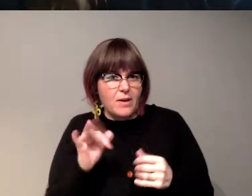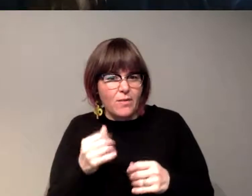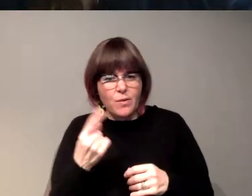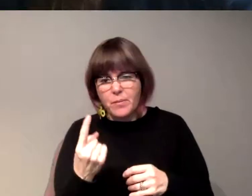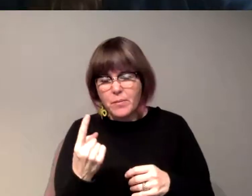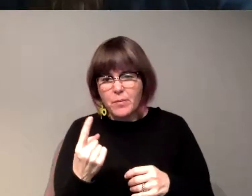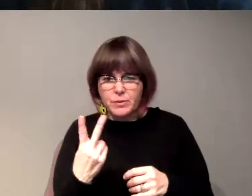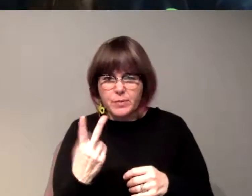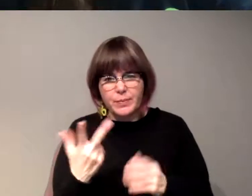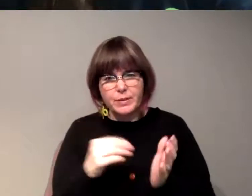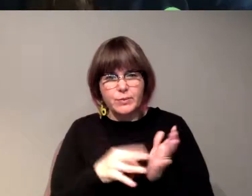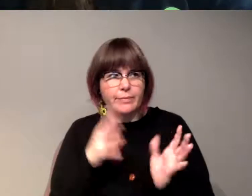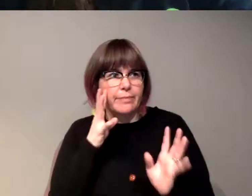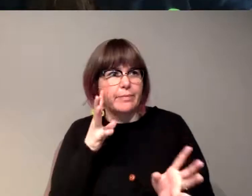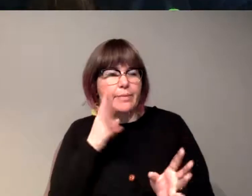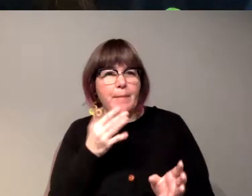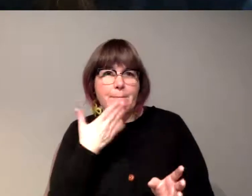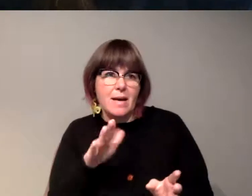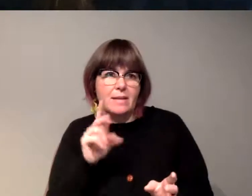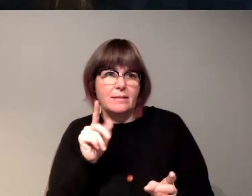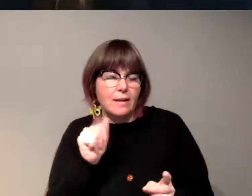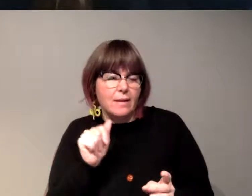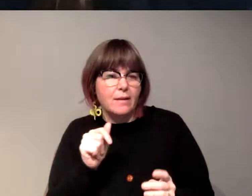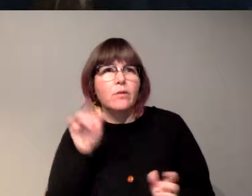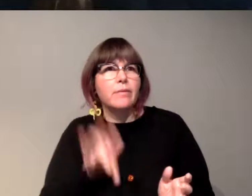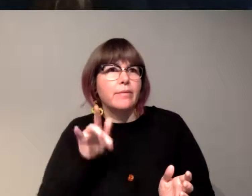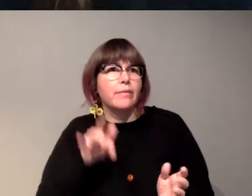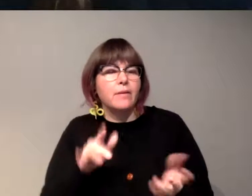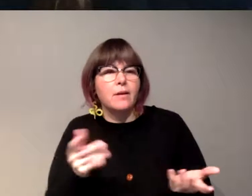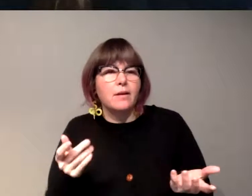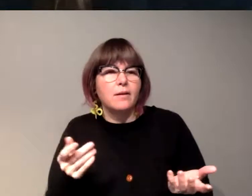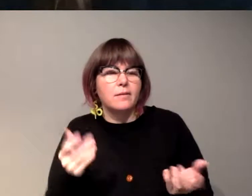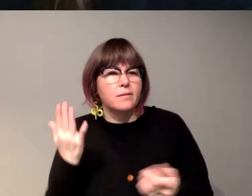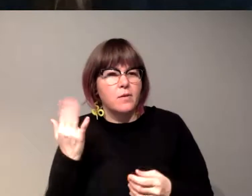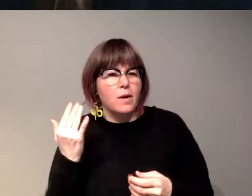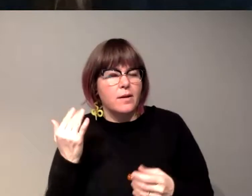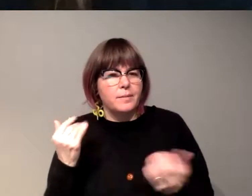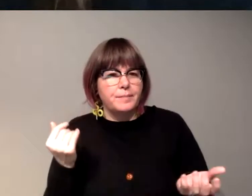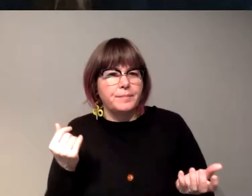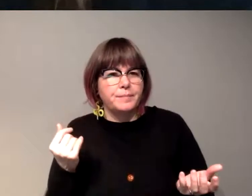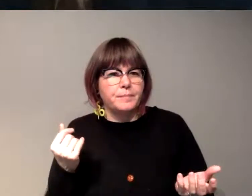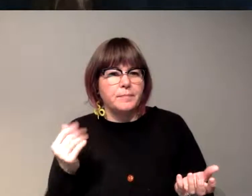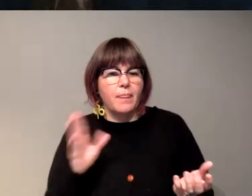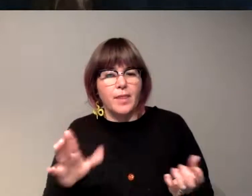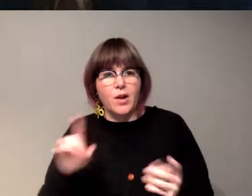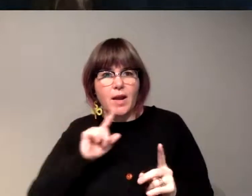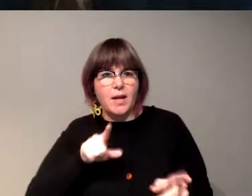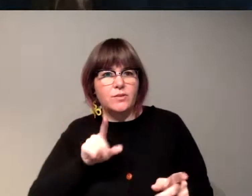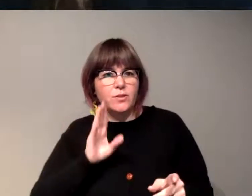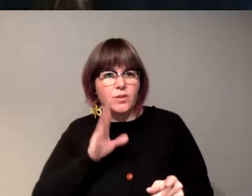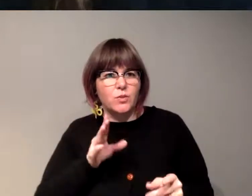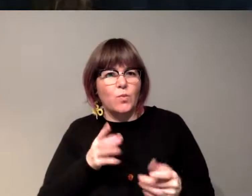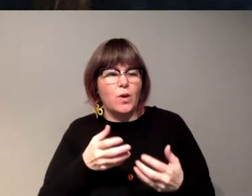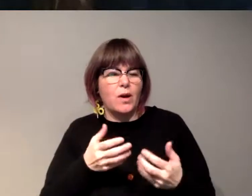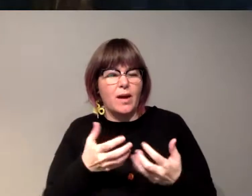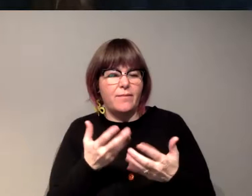or even three students are generating bad faith data or just clicking through, because their answers will essentially be aggregated